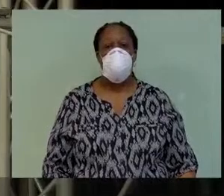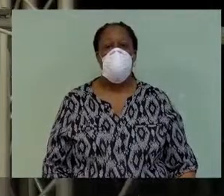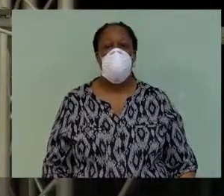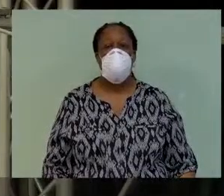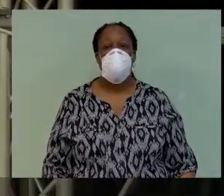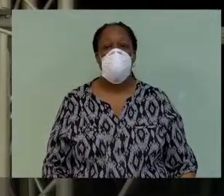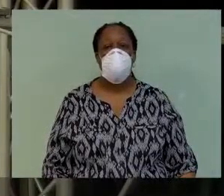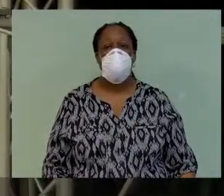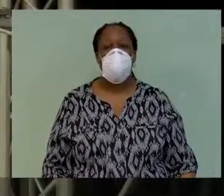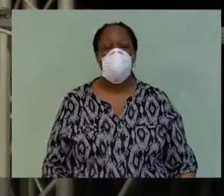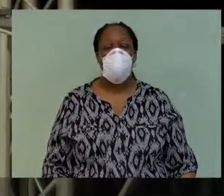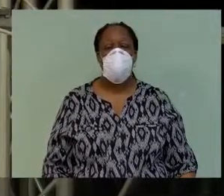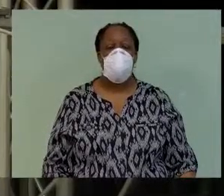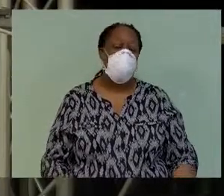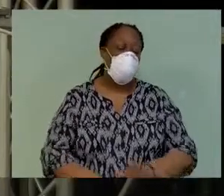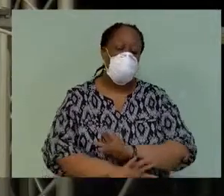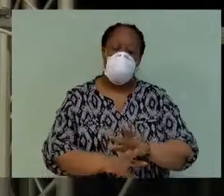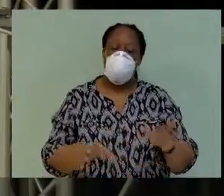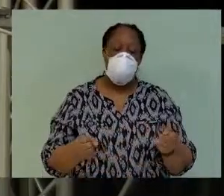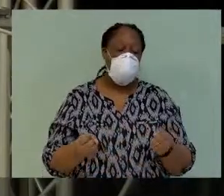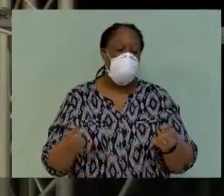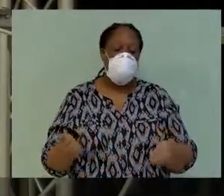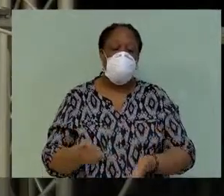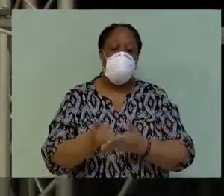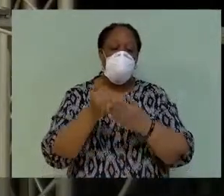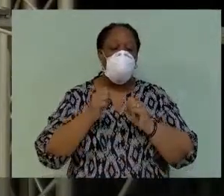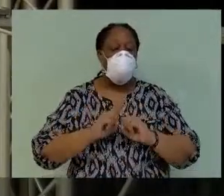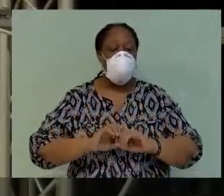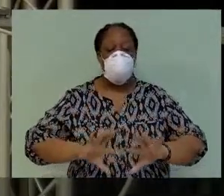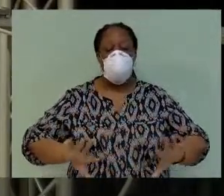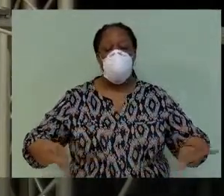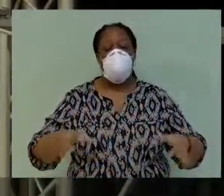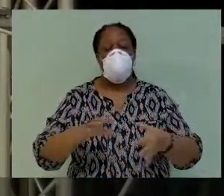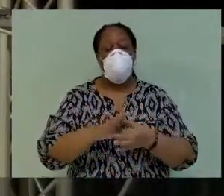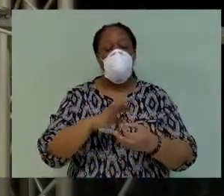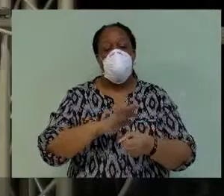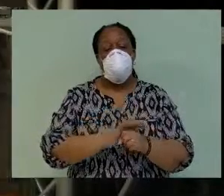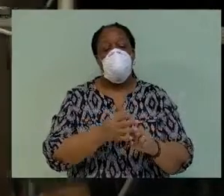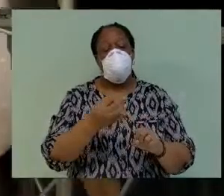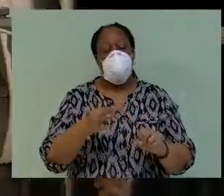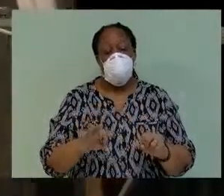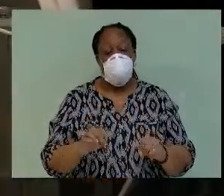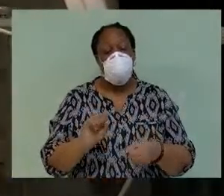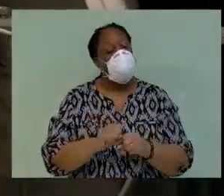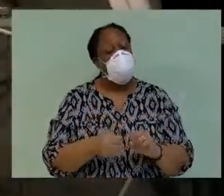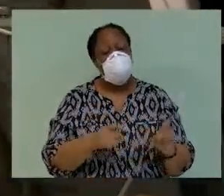assist in the spread or transmission of COVID. Thank you.